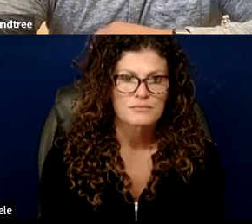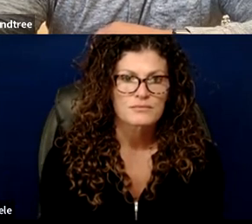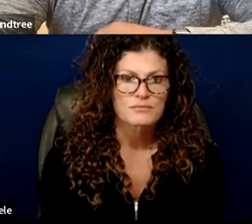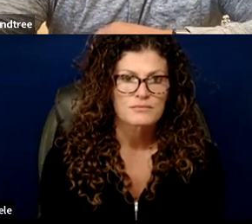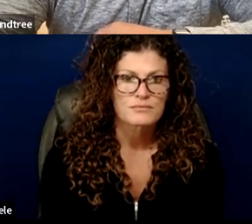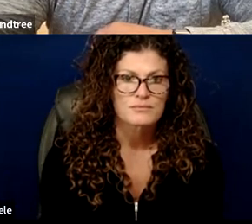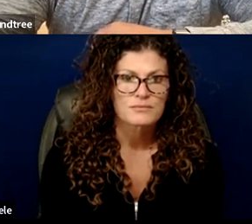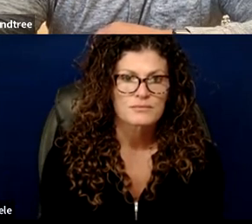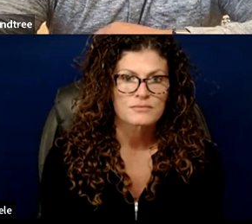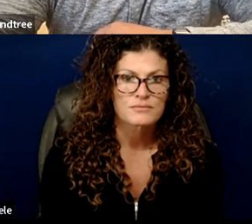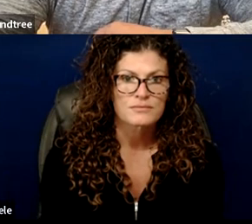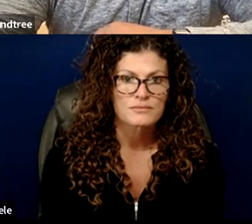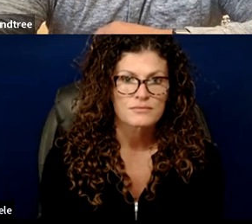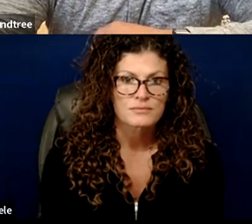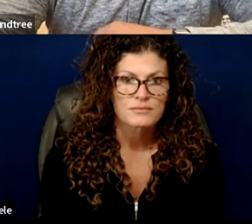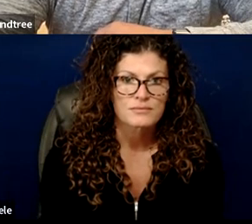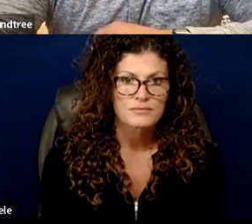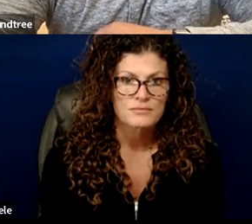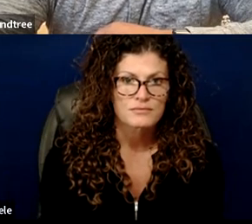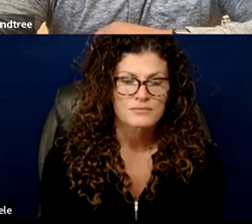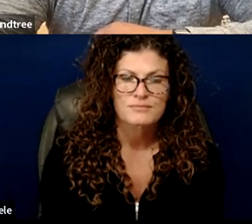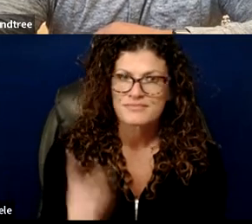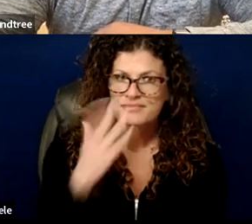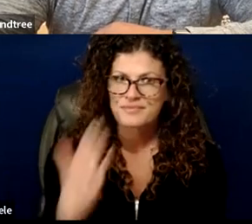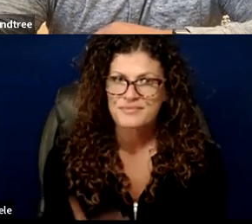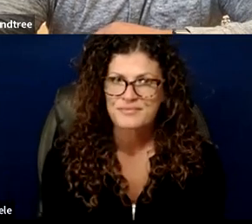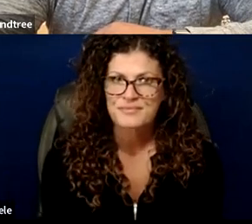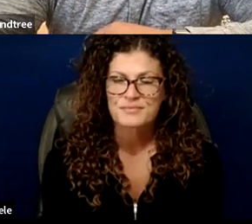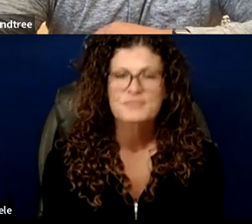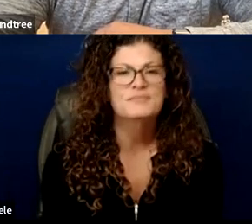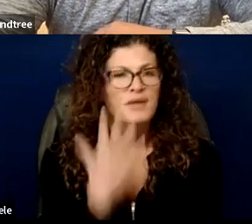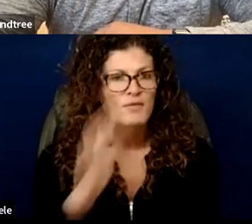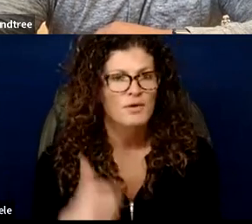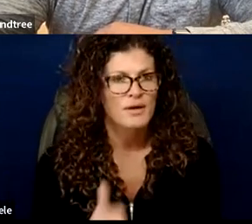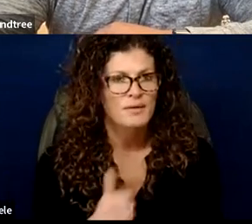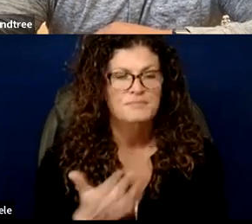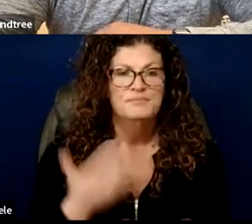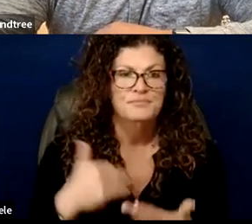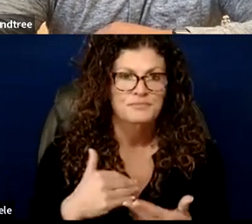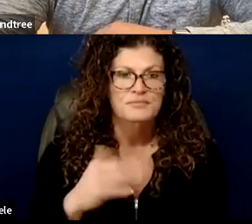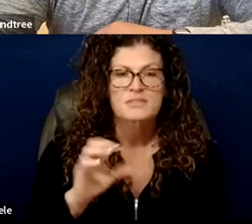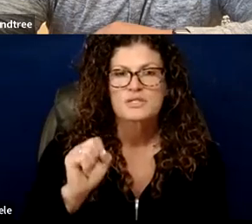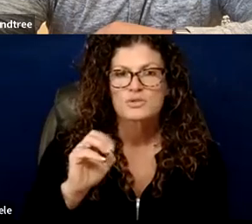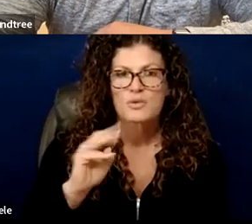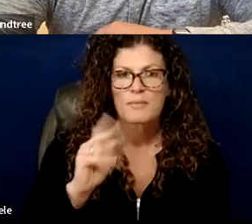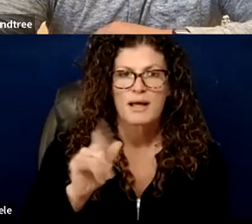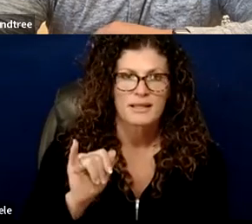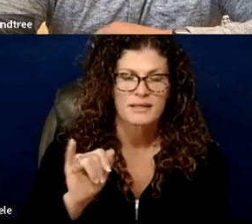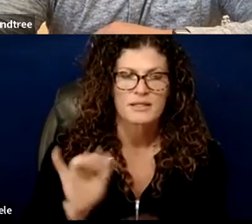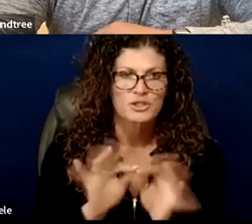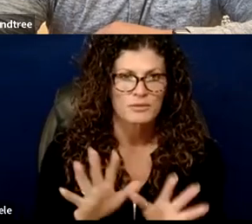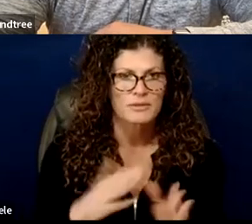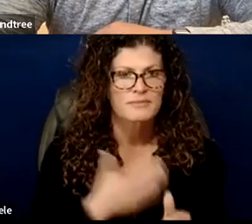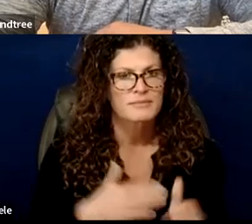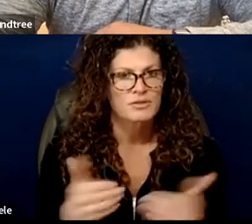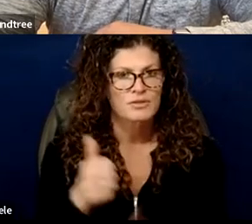nós estamos dirigindo para mim, nós estamos fazendo pergunta. Thank you. Thank you for your help. And next will be our Somali interpreter. Please introduce